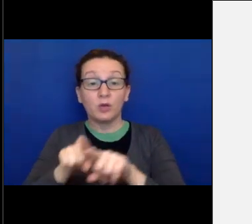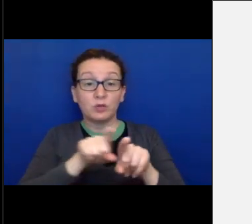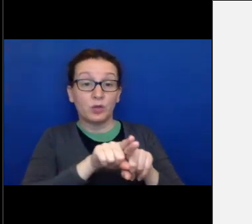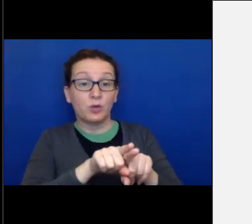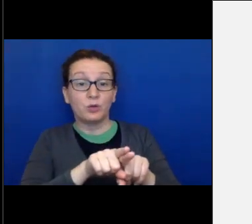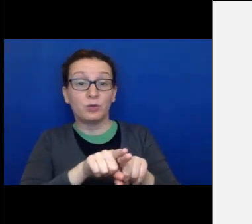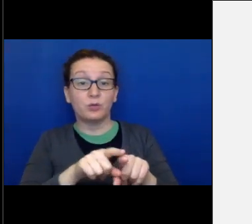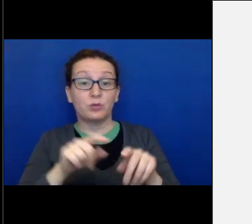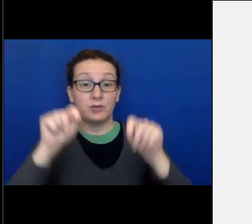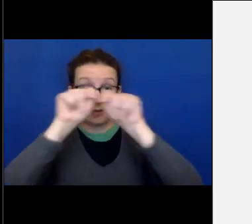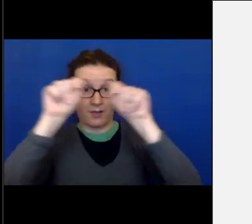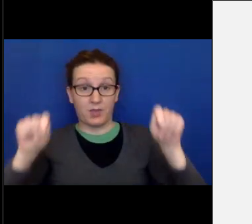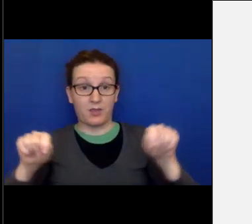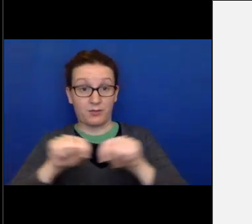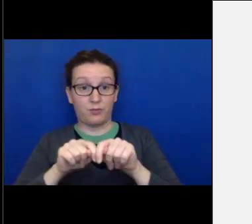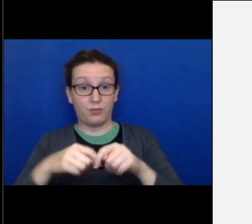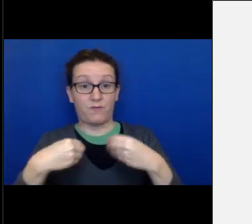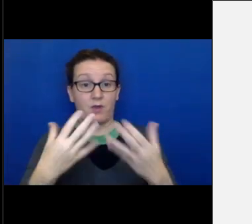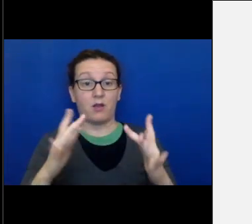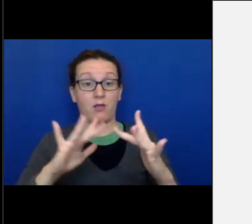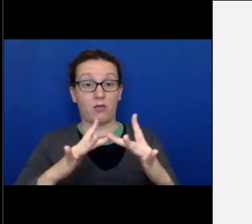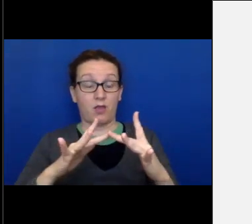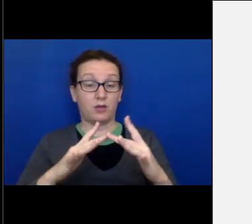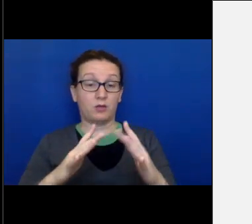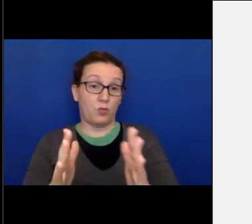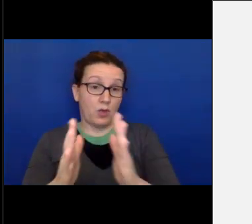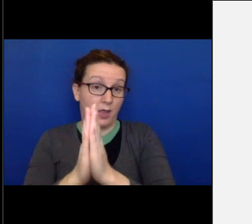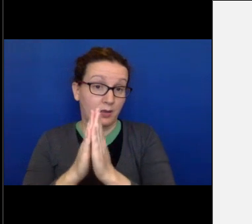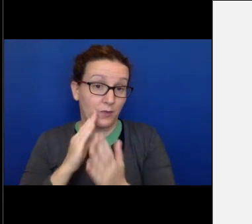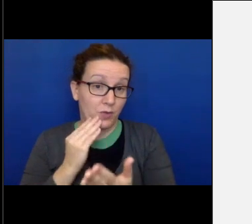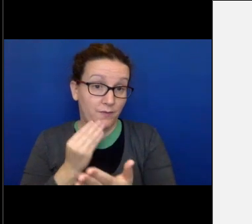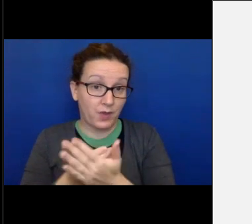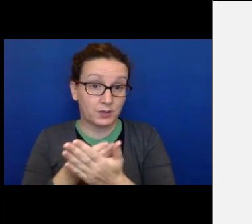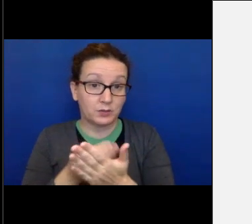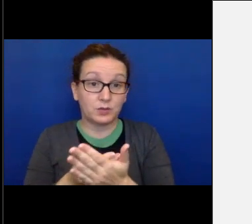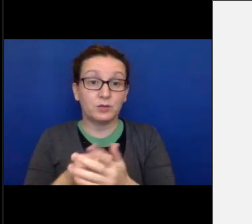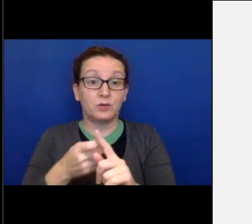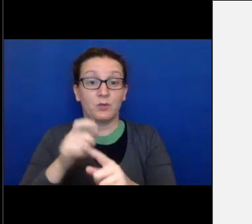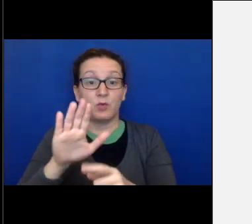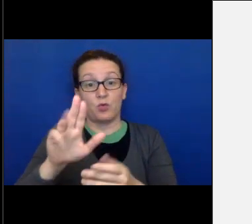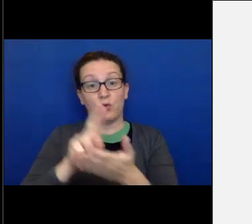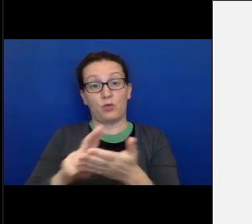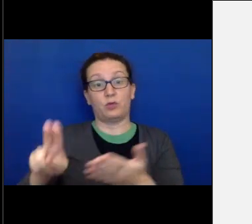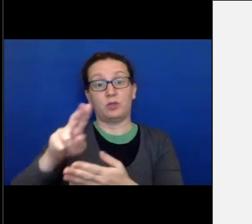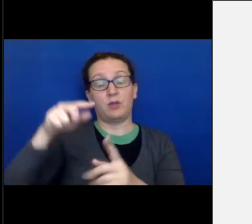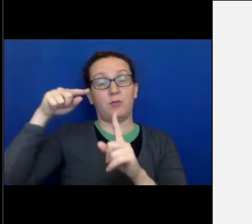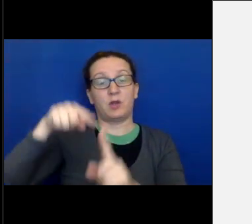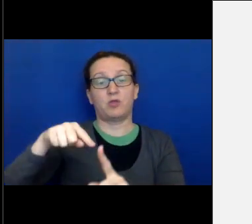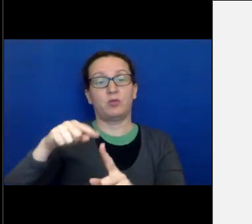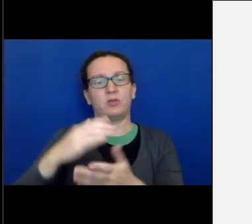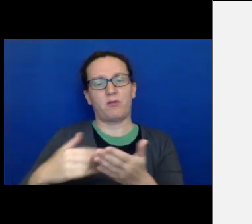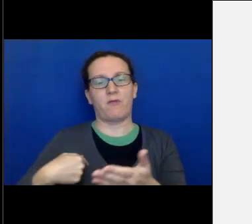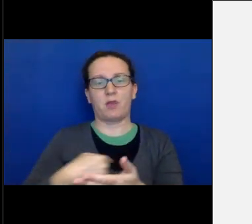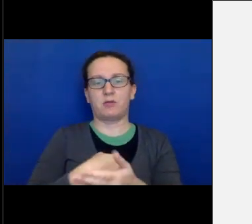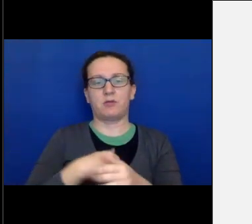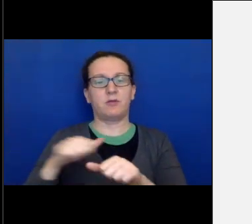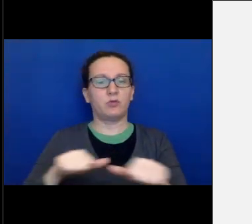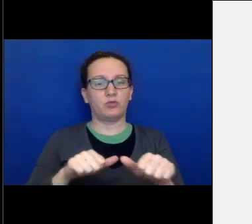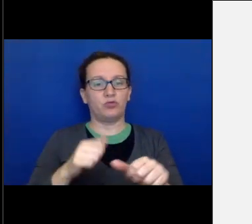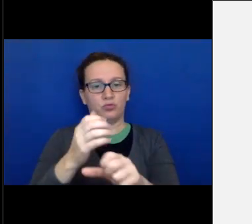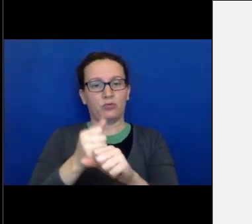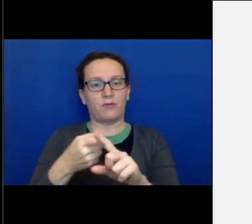a template that they provide online to ask for those funds from your university. Particularly, some of us were able to get it